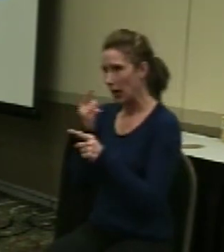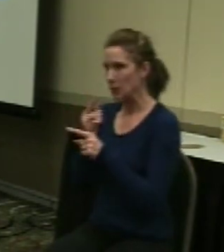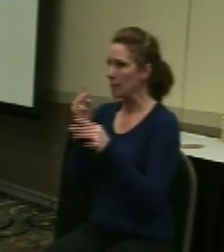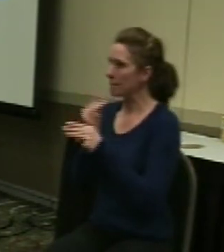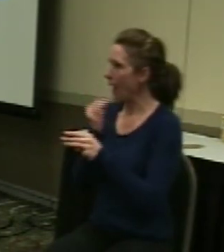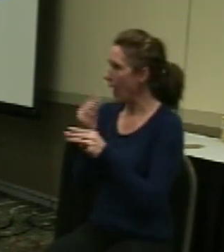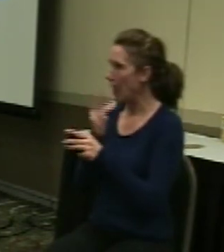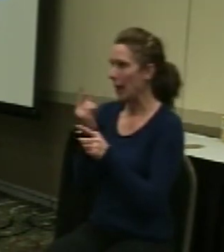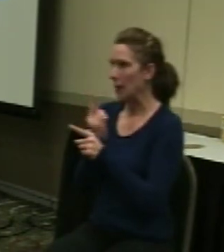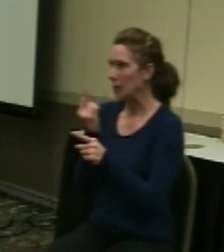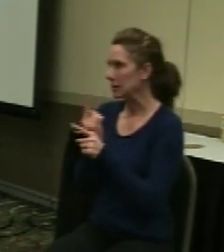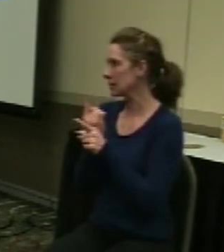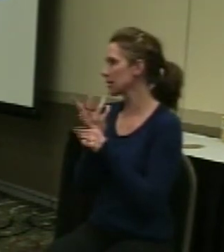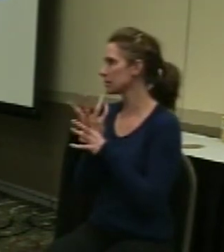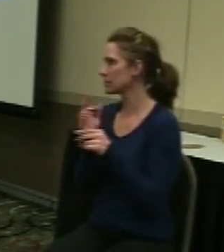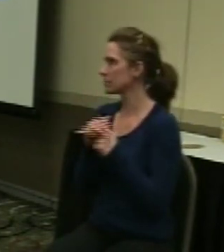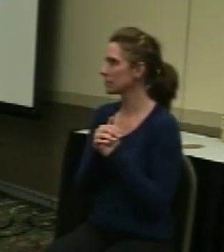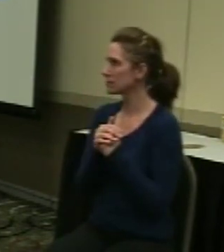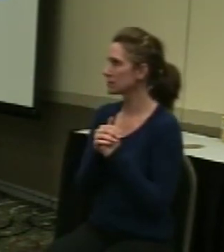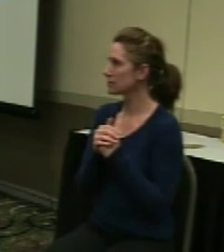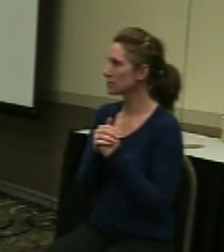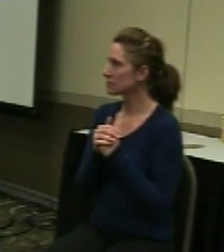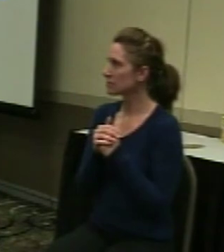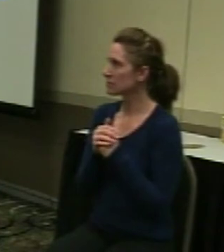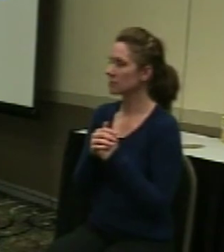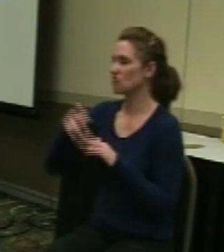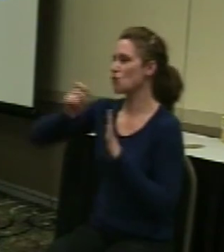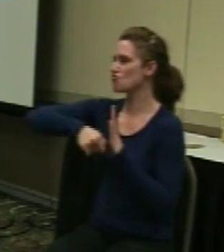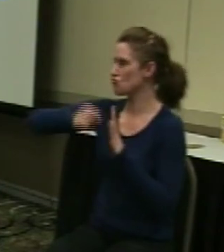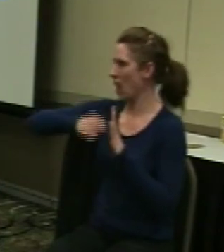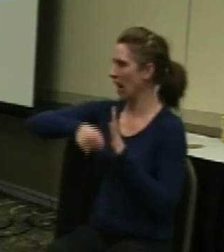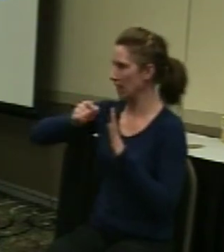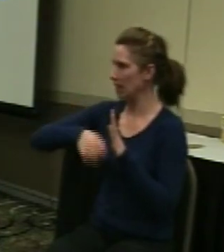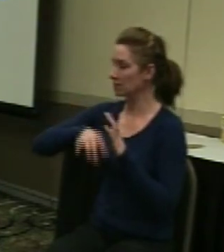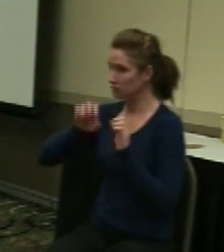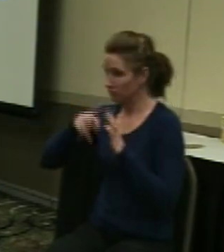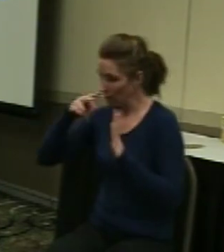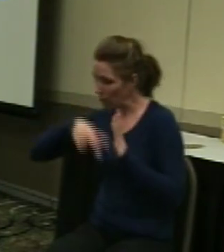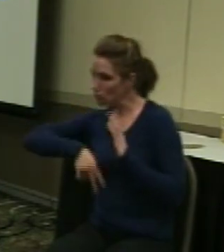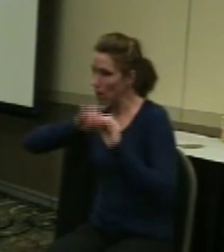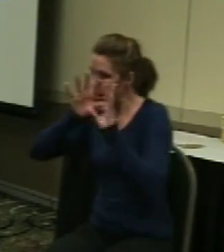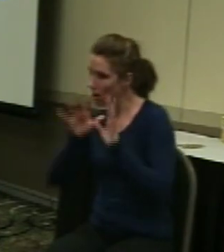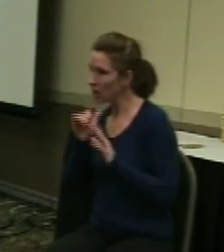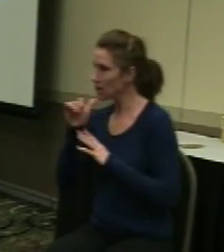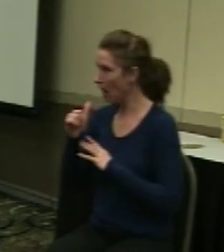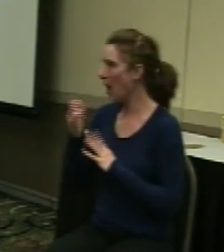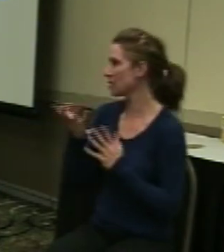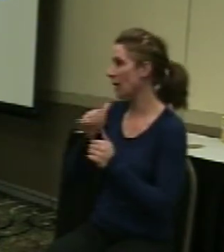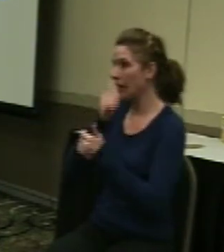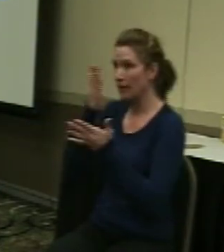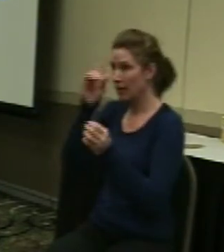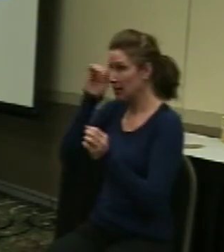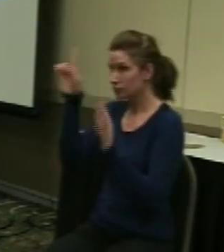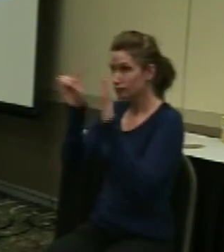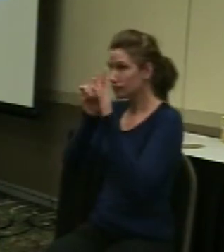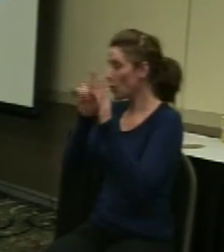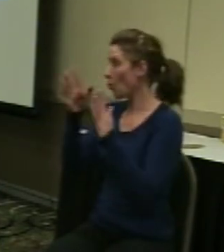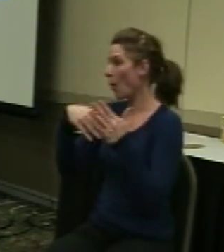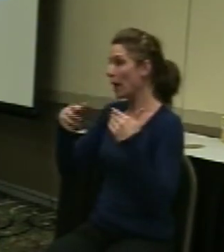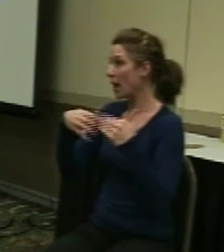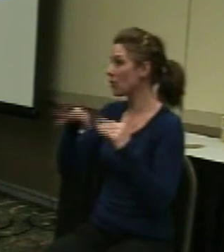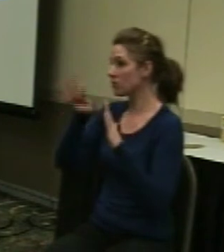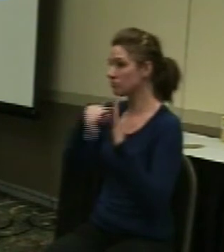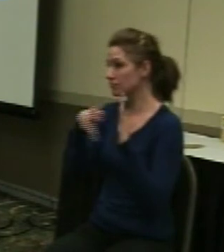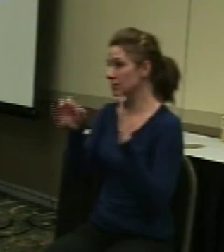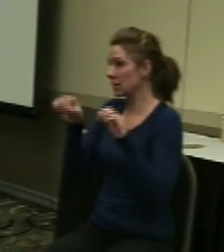math accuracy, even legibility and handwriting, you know, any imaginable thing that, tell me other things you could imagine